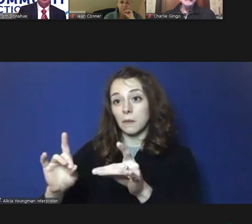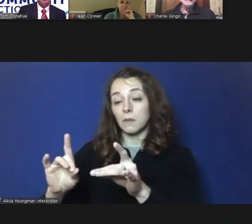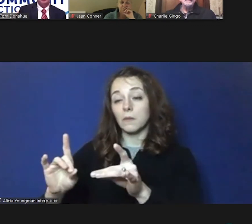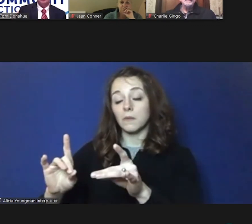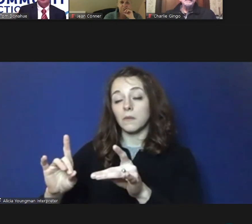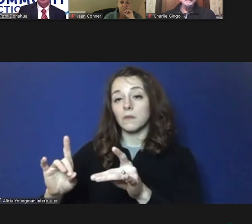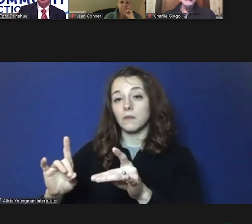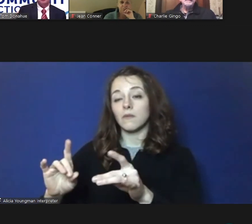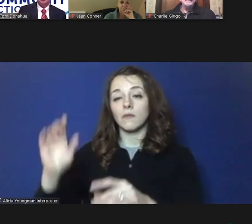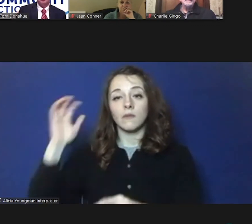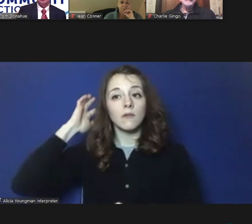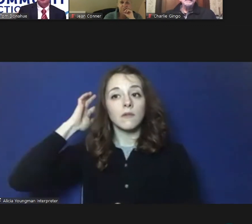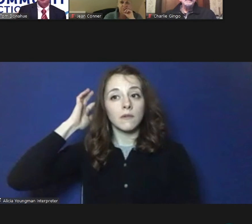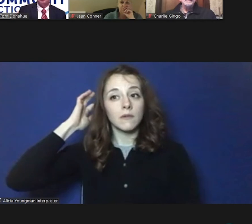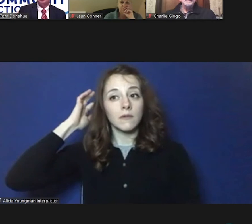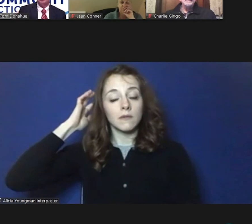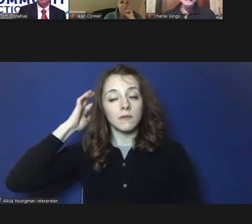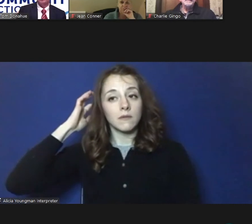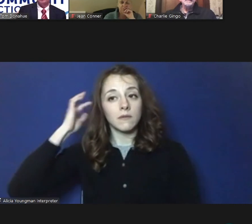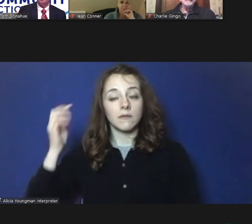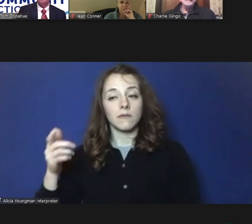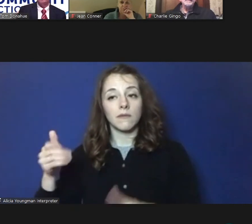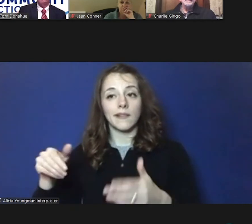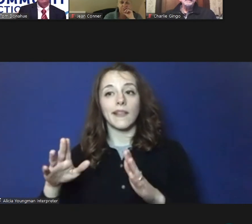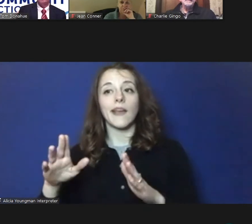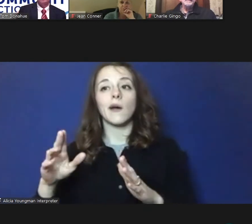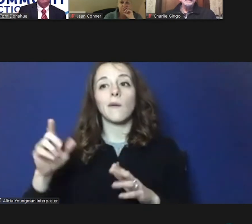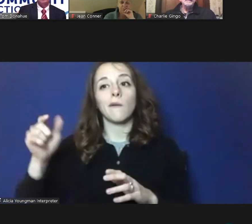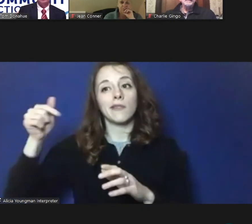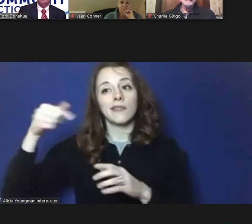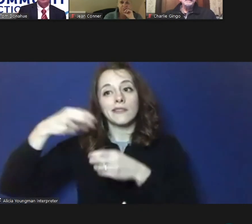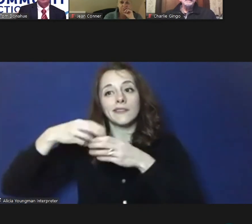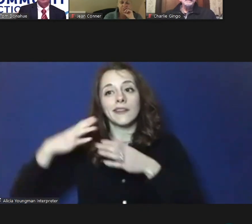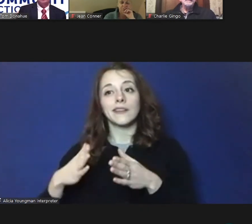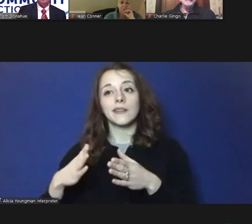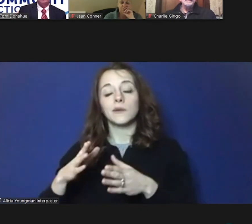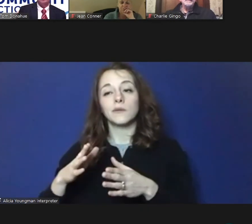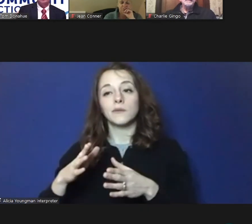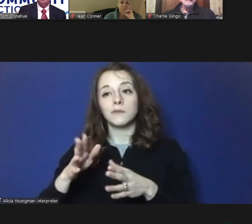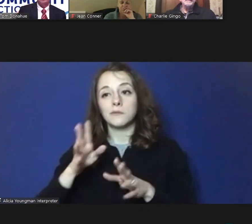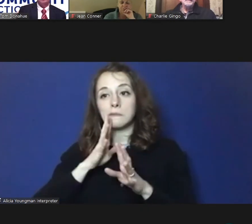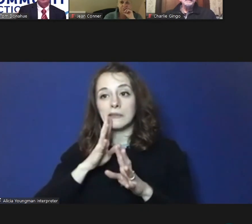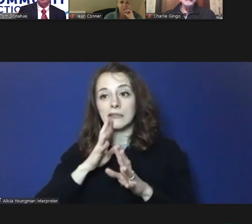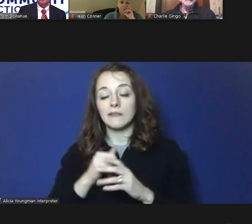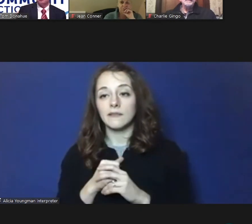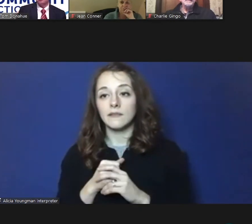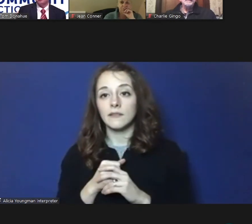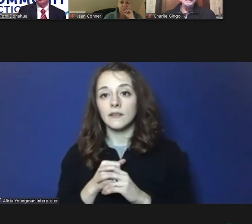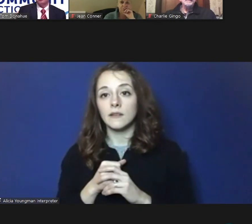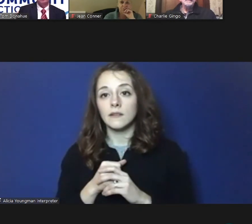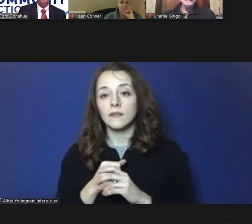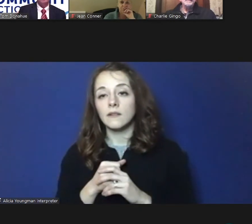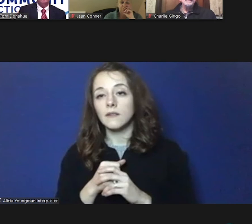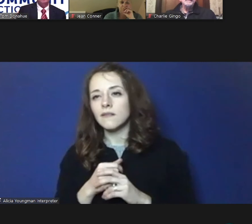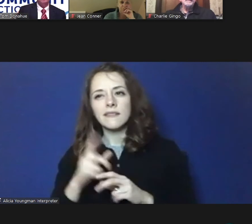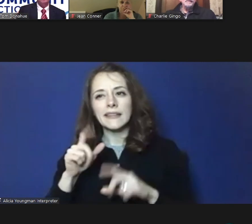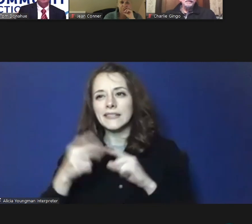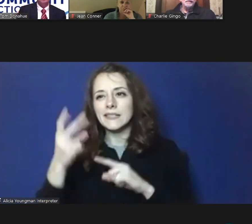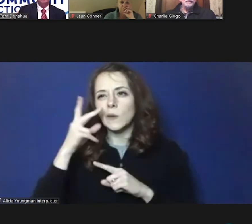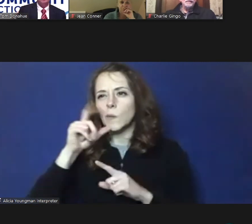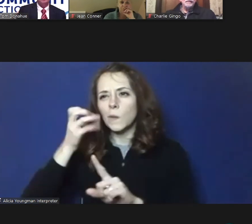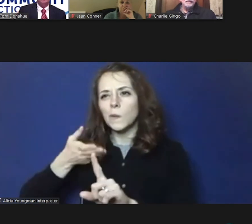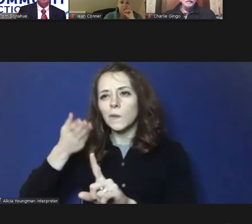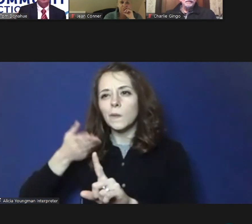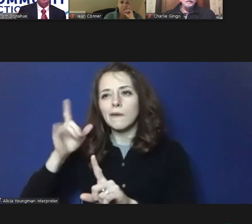Okay. Okay, so I'm going to allow this attendee to speak. And I ask them don't to- see who it is, but